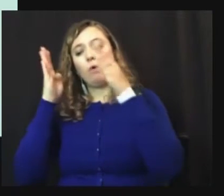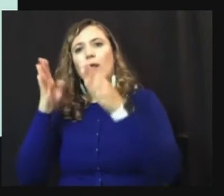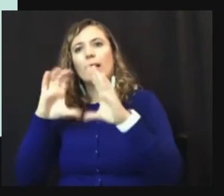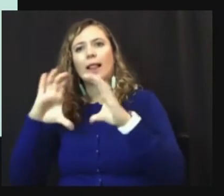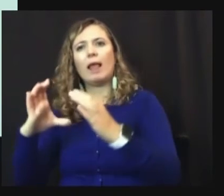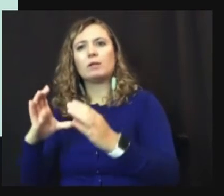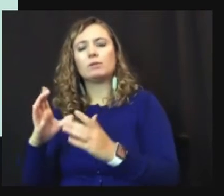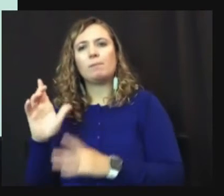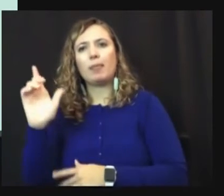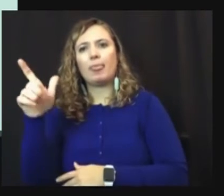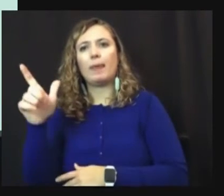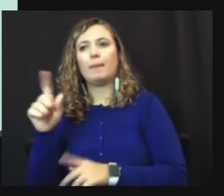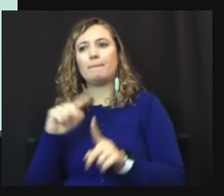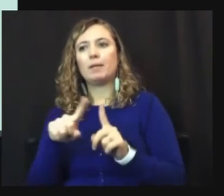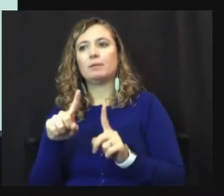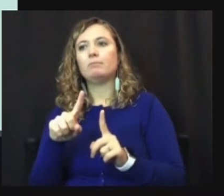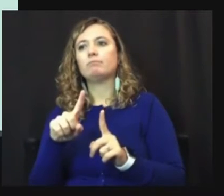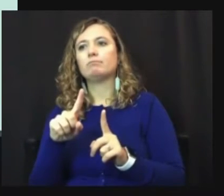pause here with that.